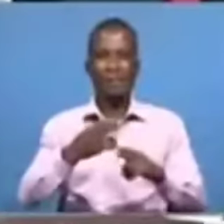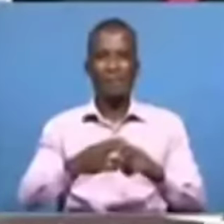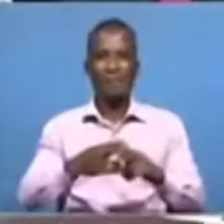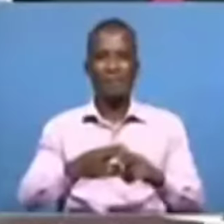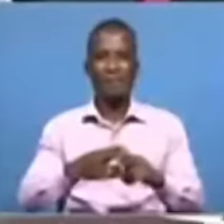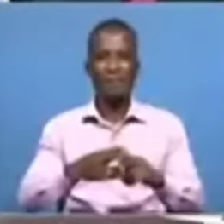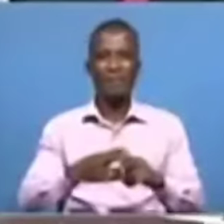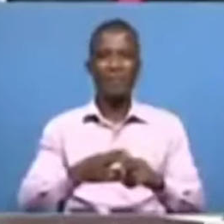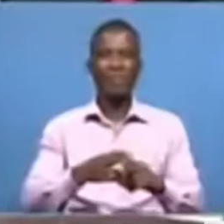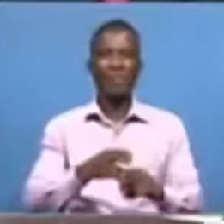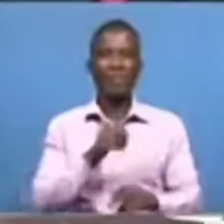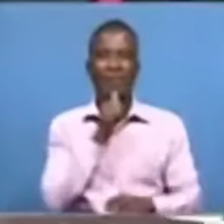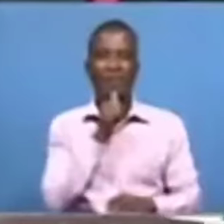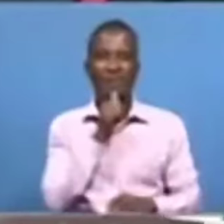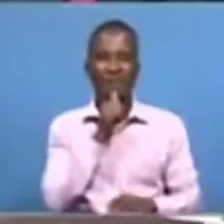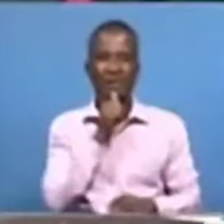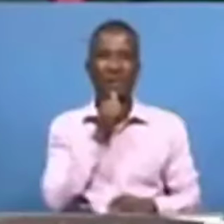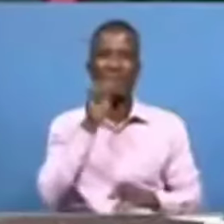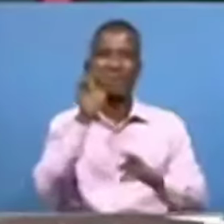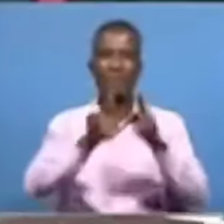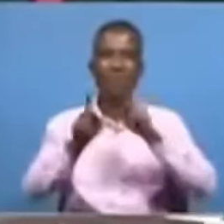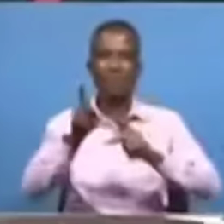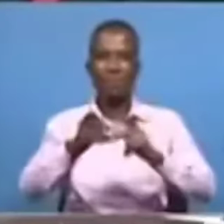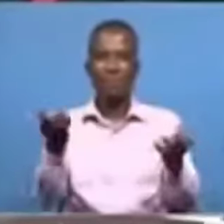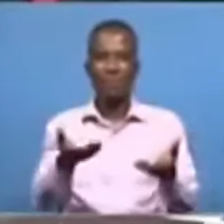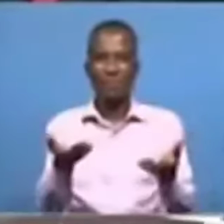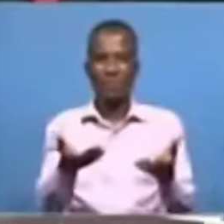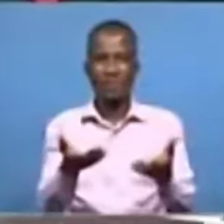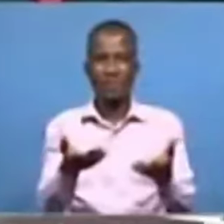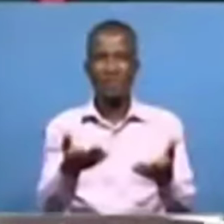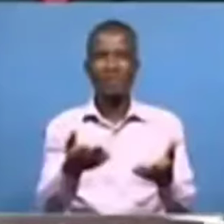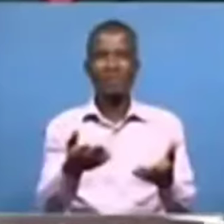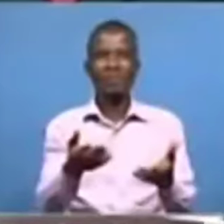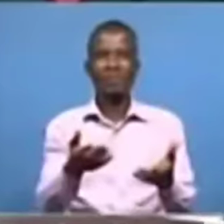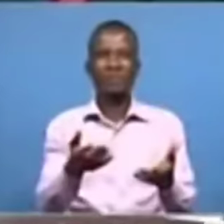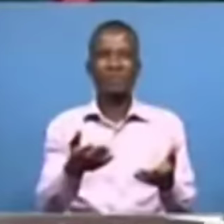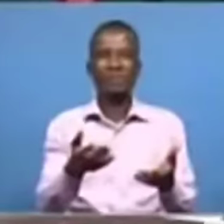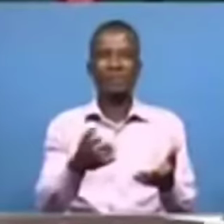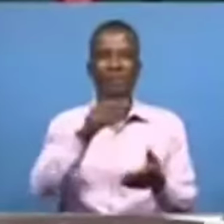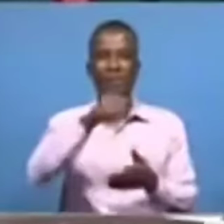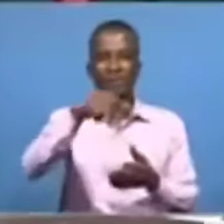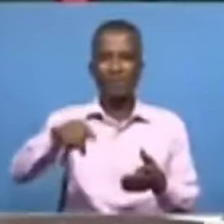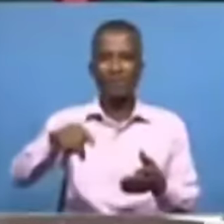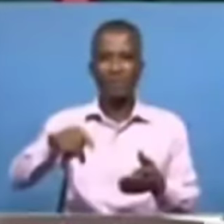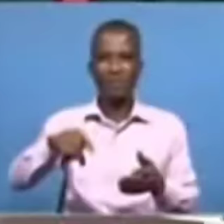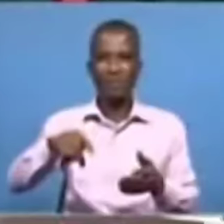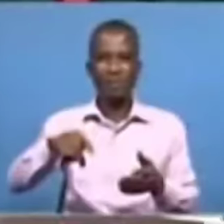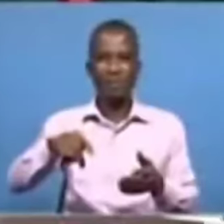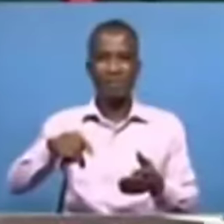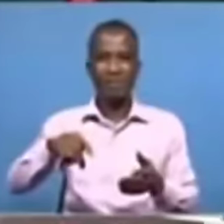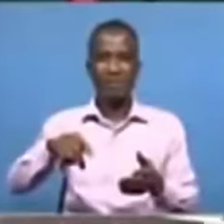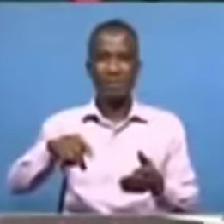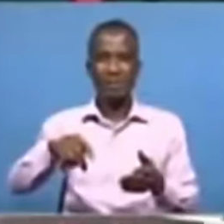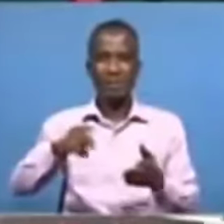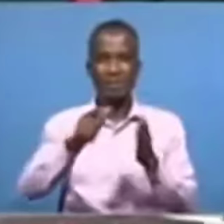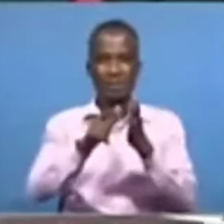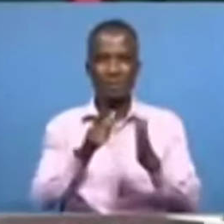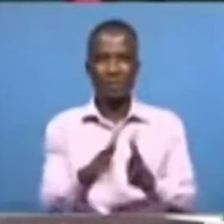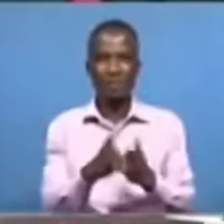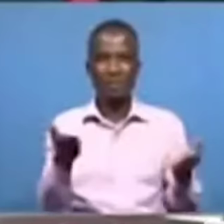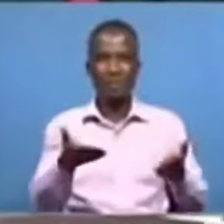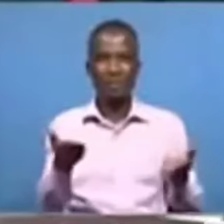Ayine, signed. And for those of you, I'm sure Mr. Frank Davis is not a stranger to the press. He's standing